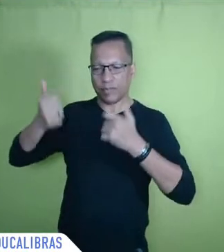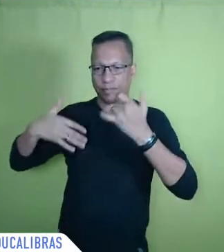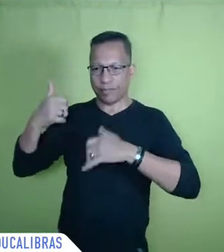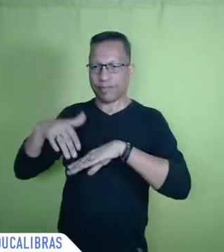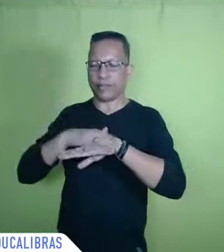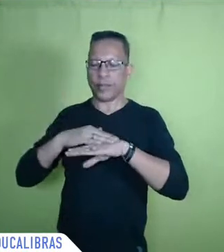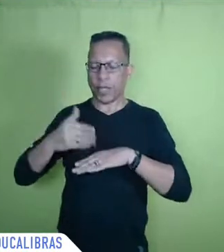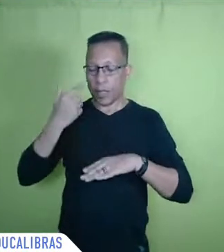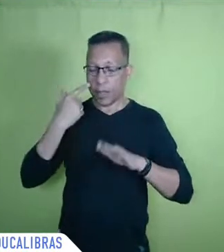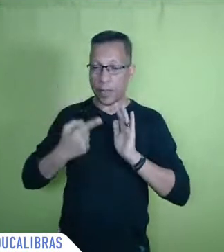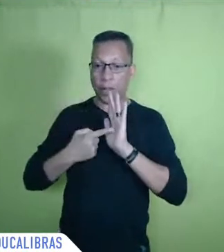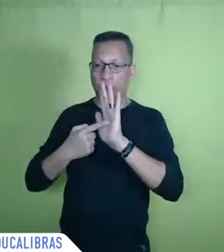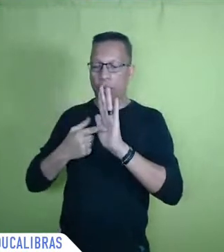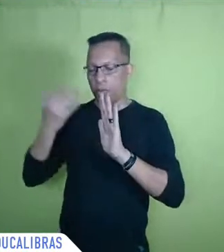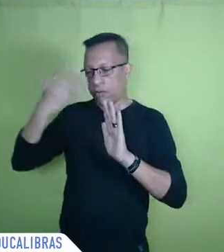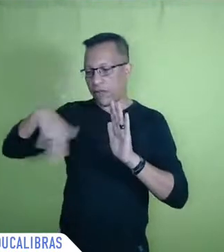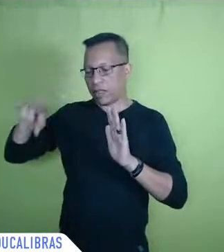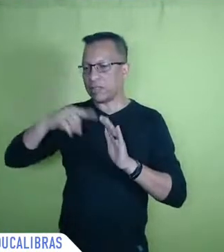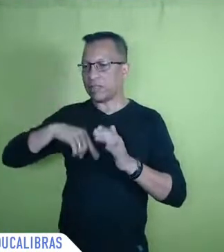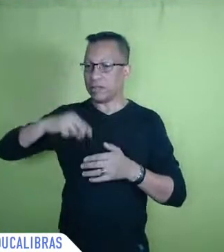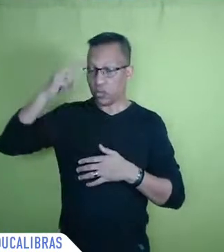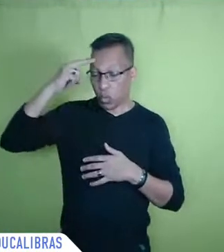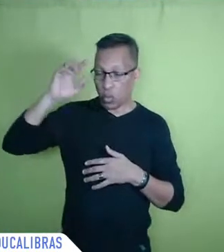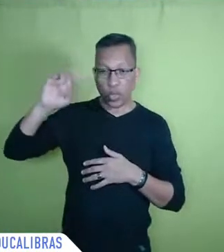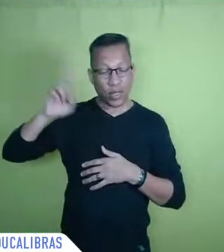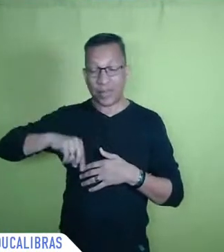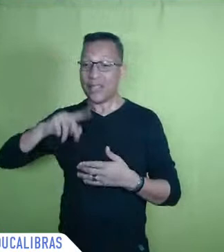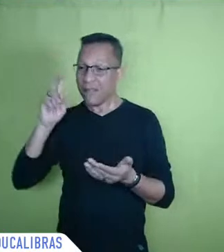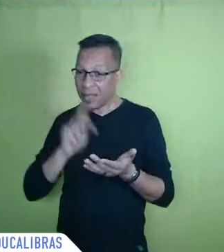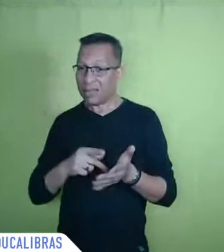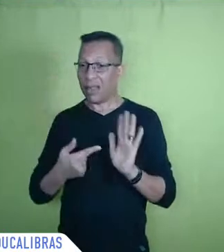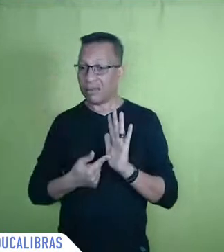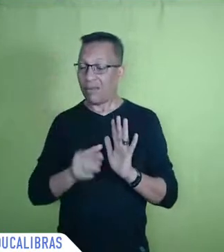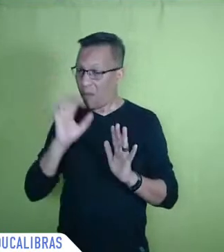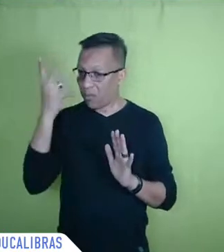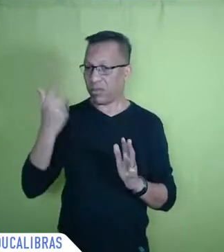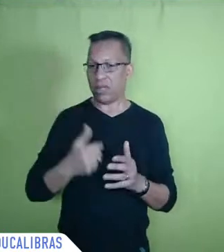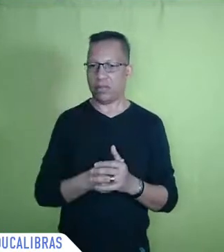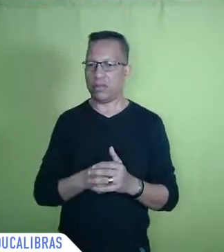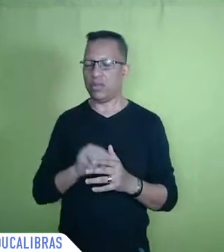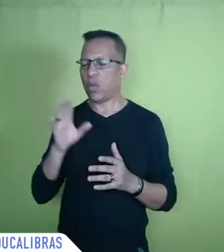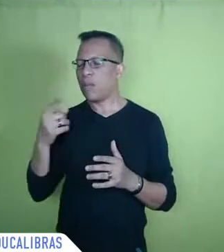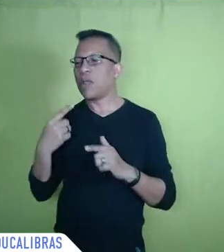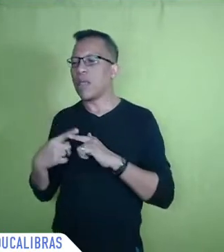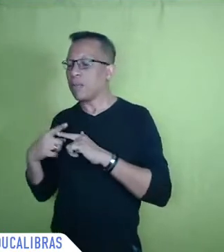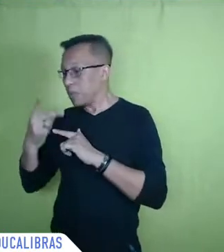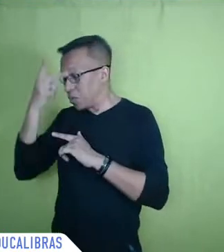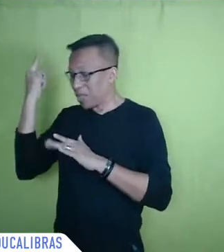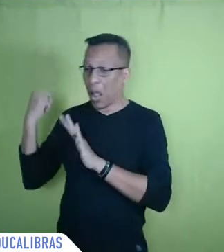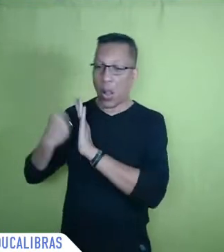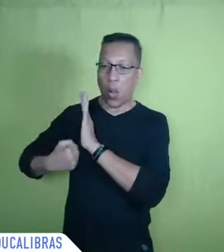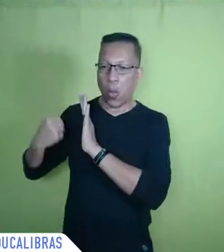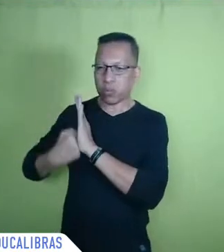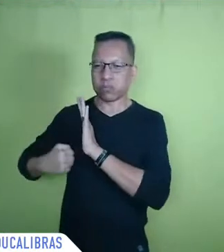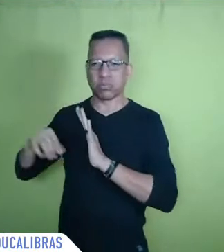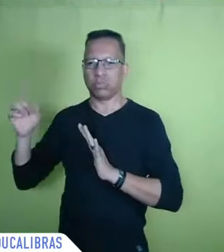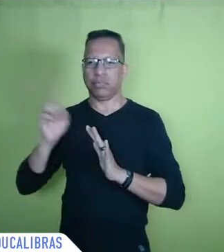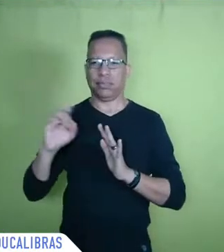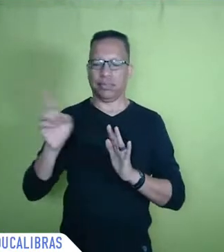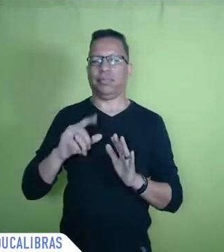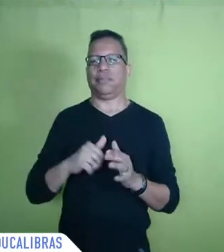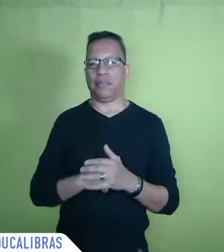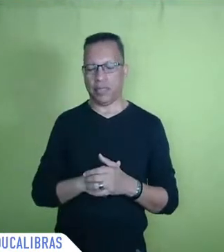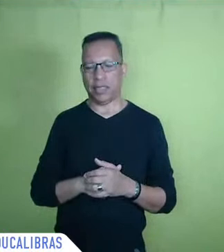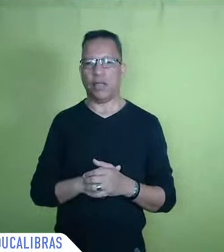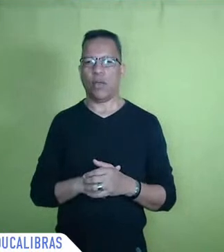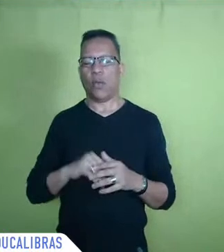talk about that. You have to talk to use the reality in your conversation, in